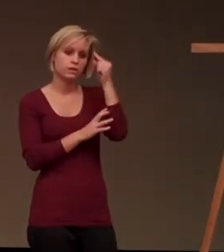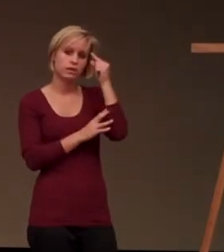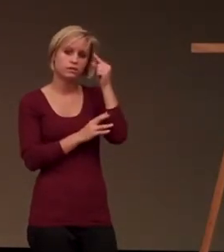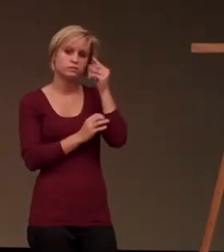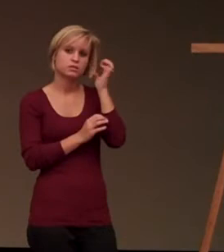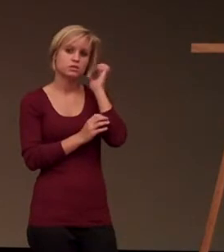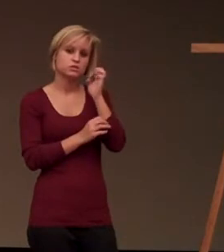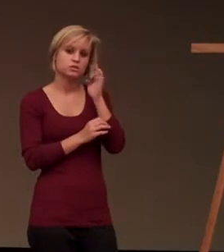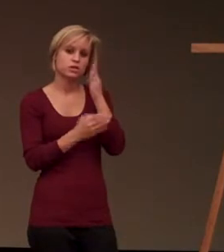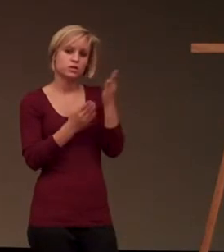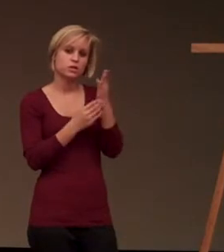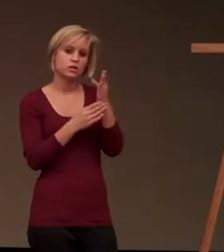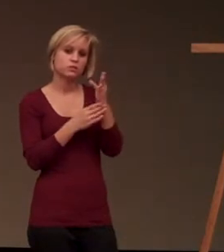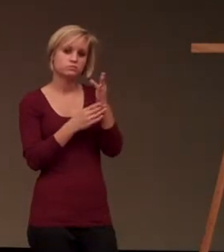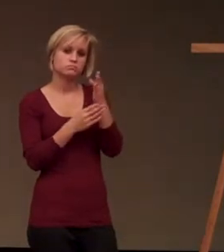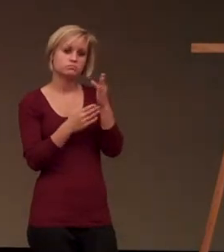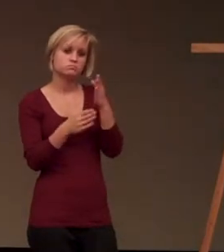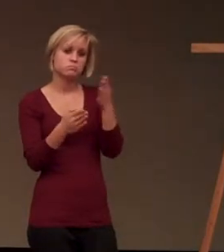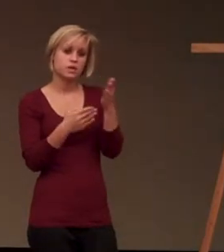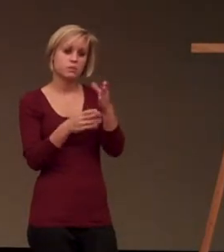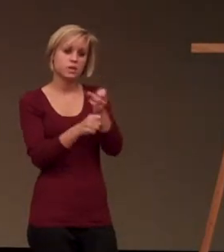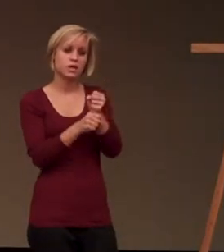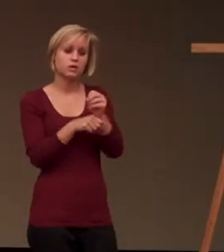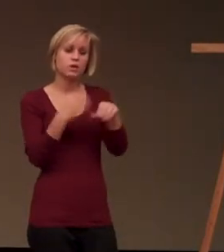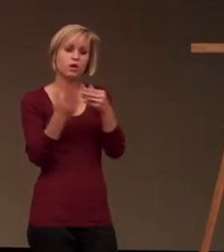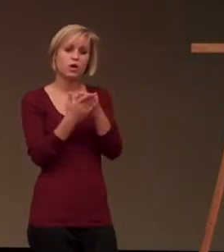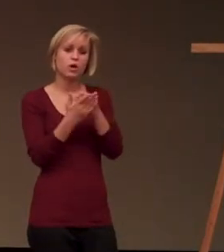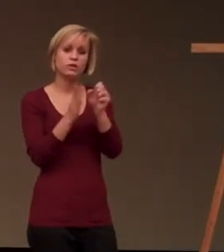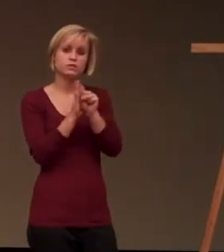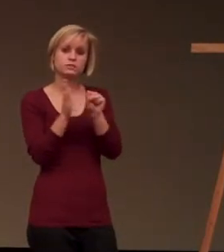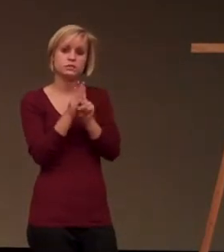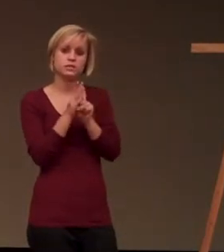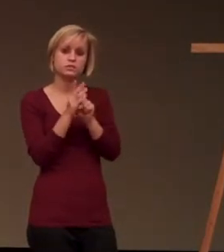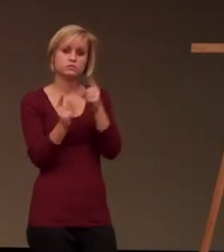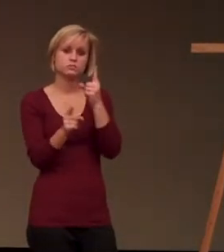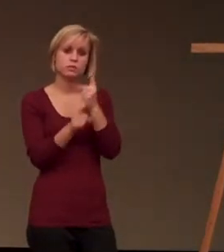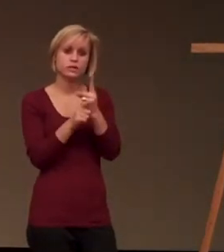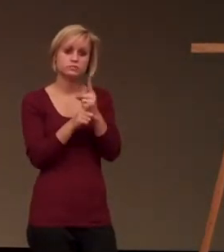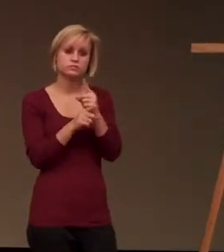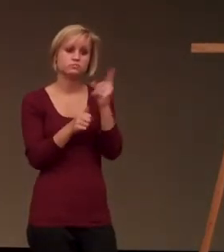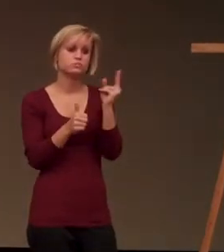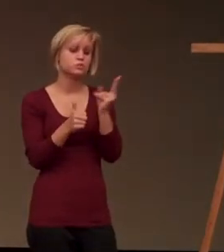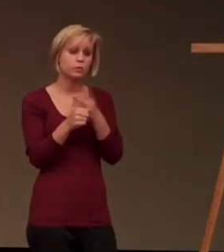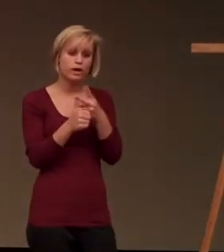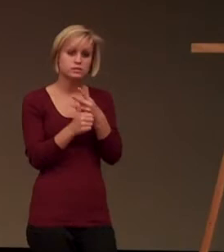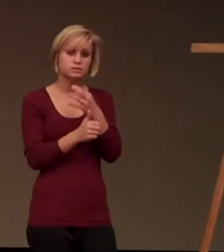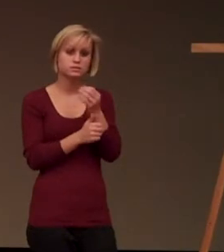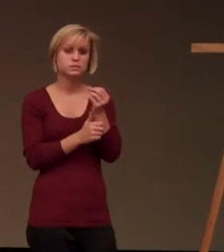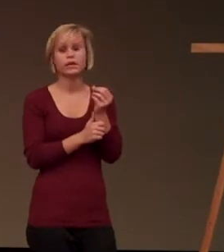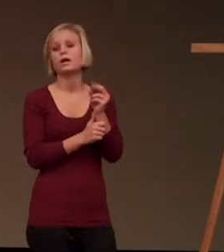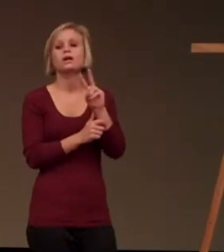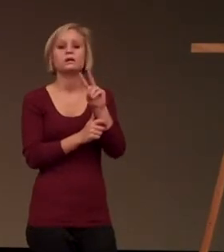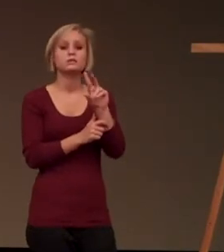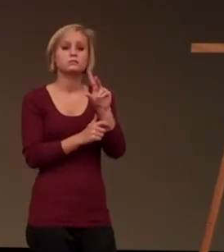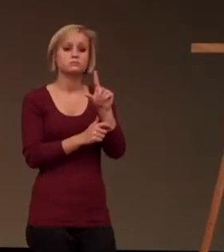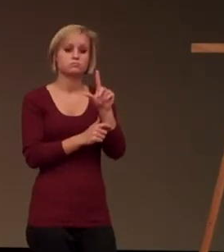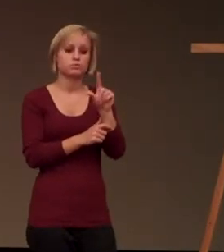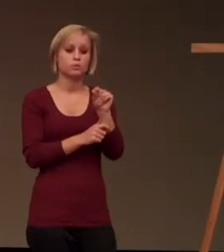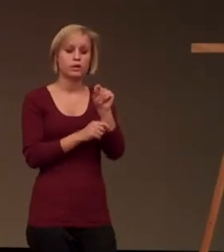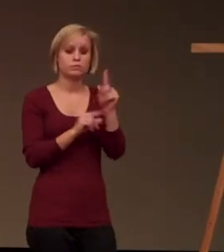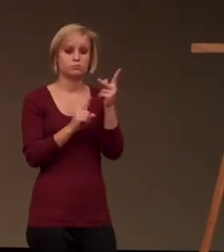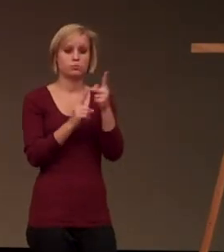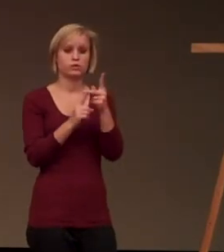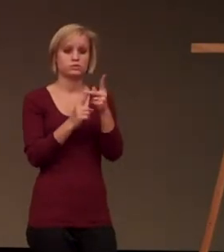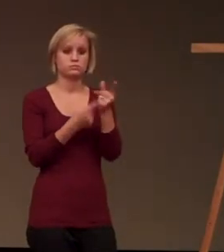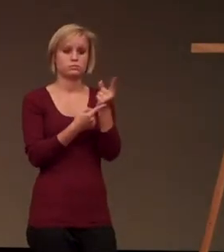gotten all the states right twice. And 20 points wouldn't have helped her. She was